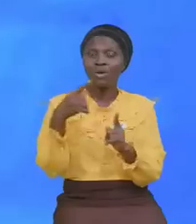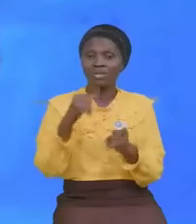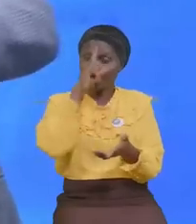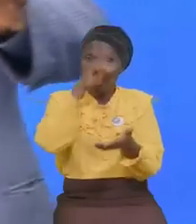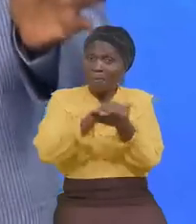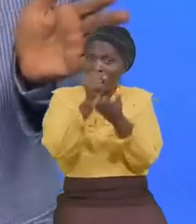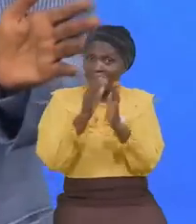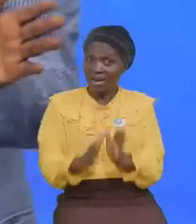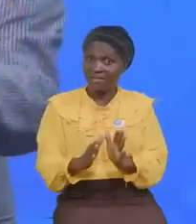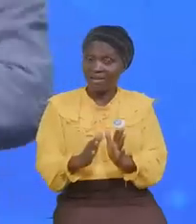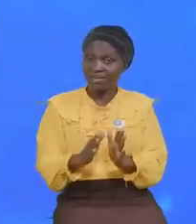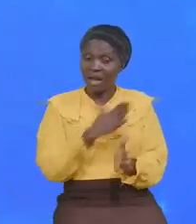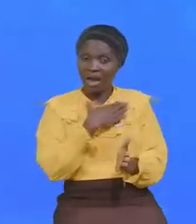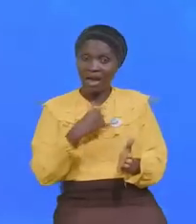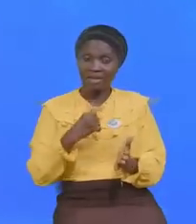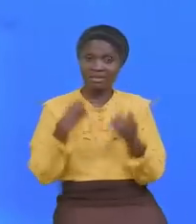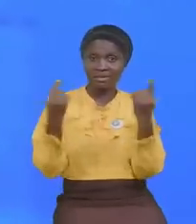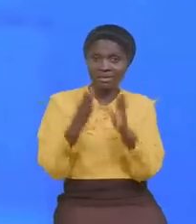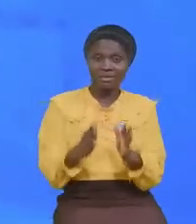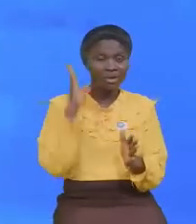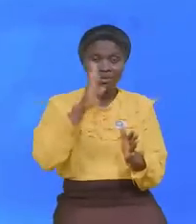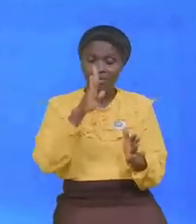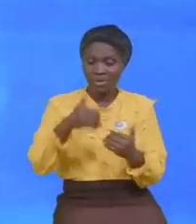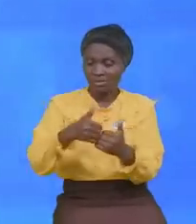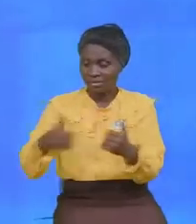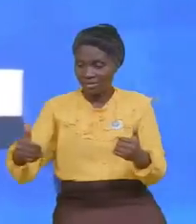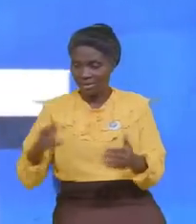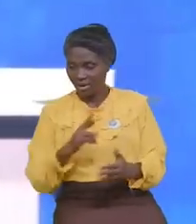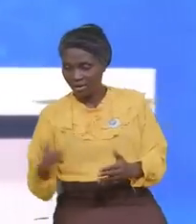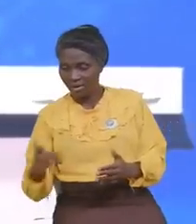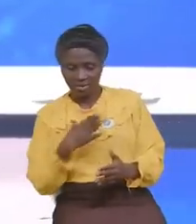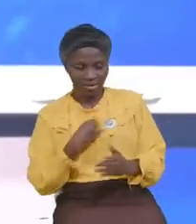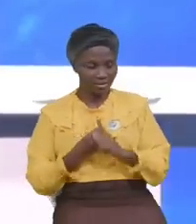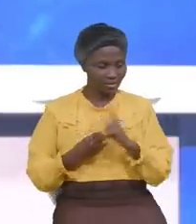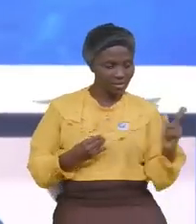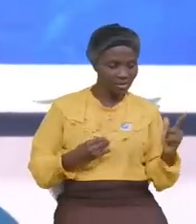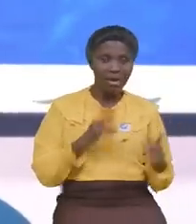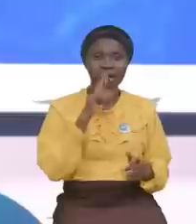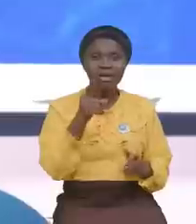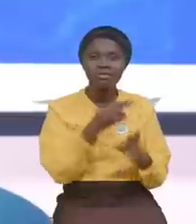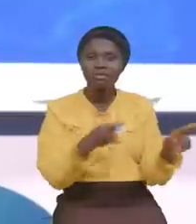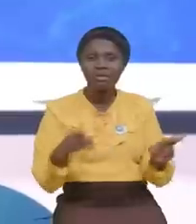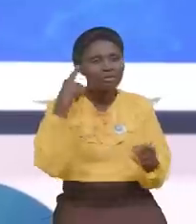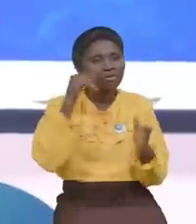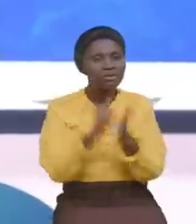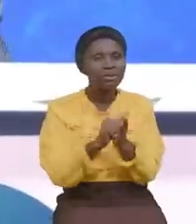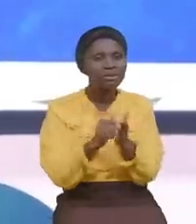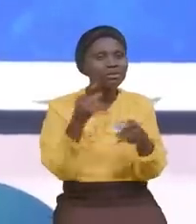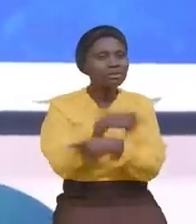sinners shall be parted right and left. Are you ready for that day to